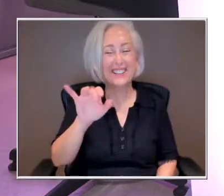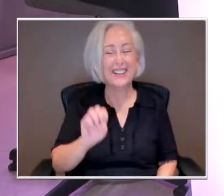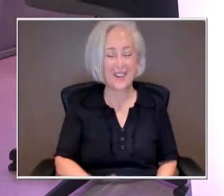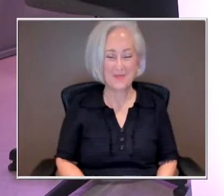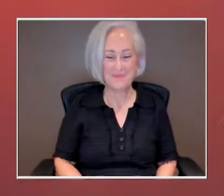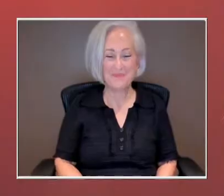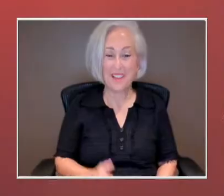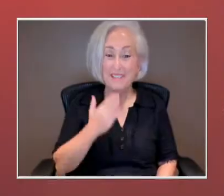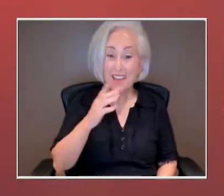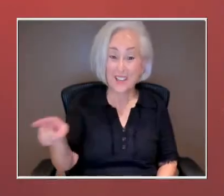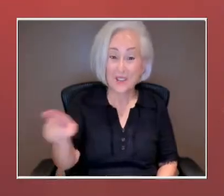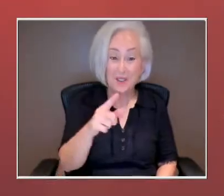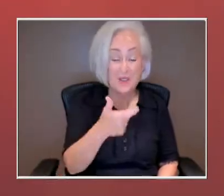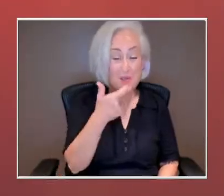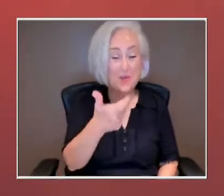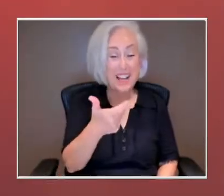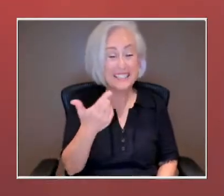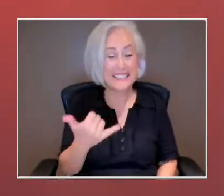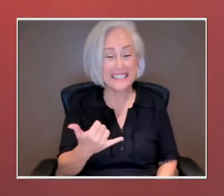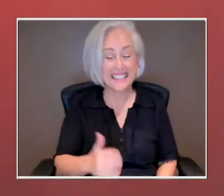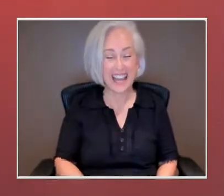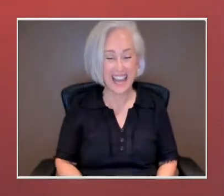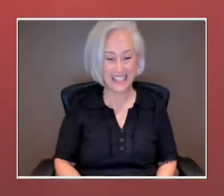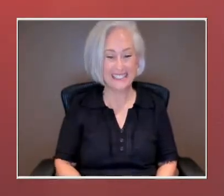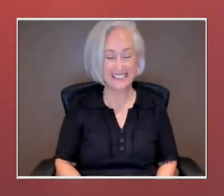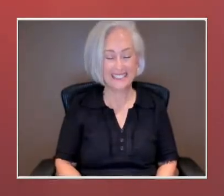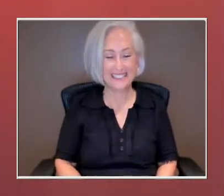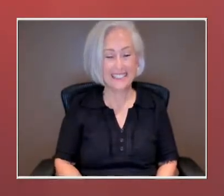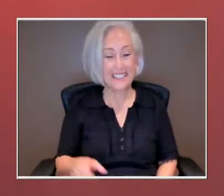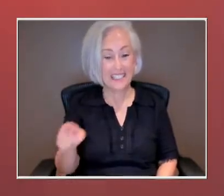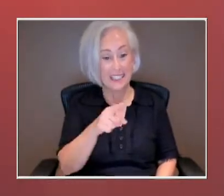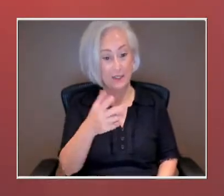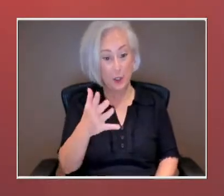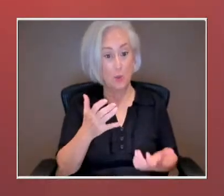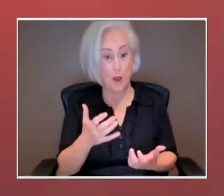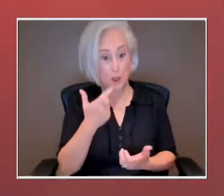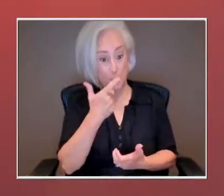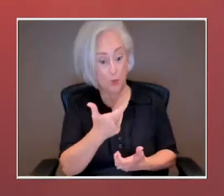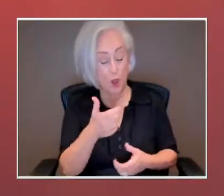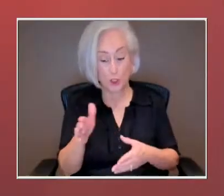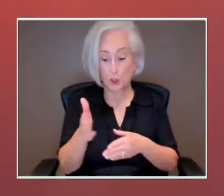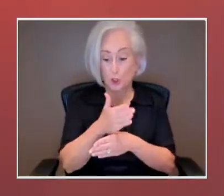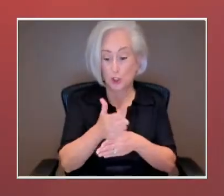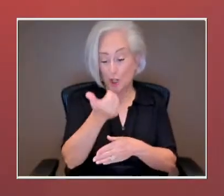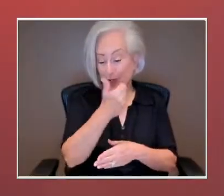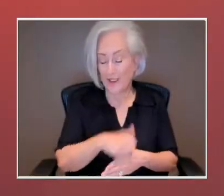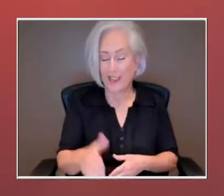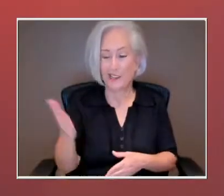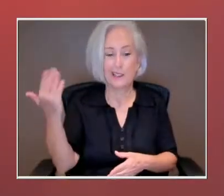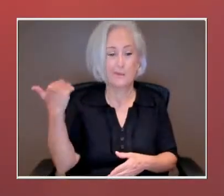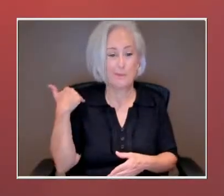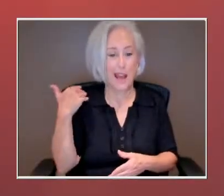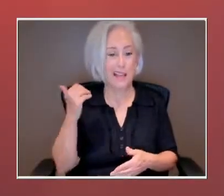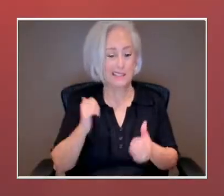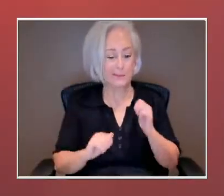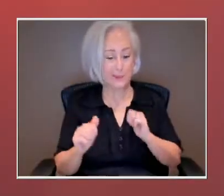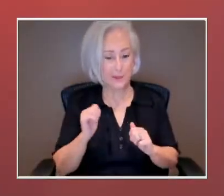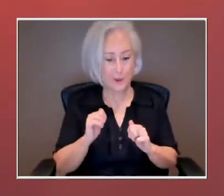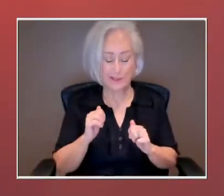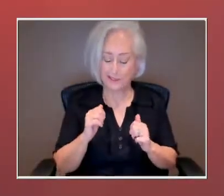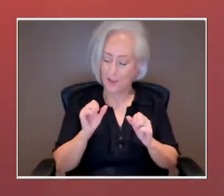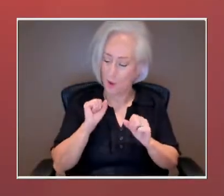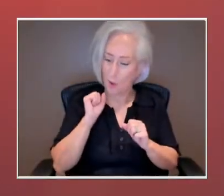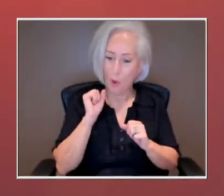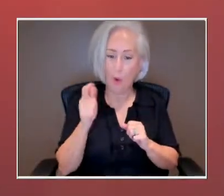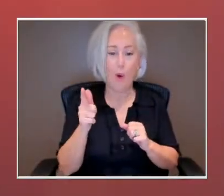to our audience for joining the conversation today. If you'd like to watch or share any one of our previous episodes, they are all out there. Just scan